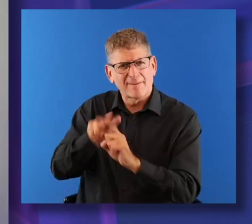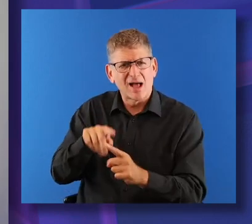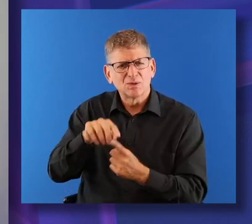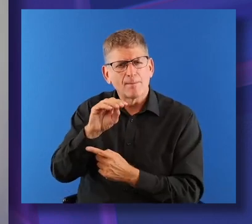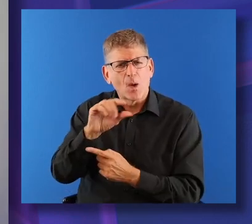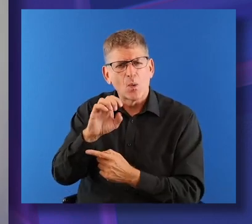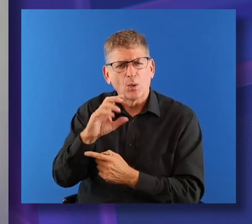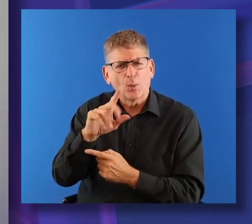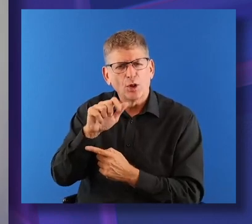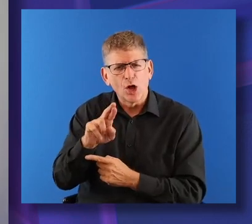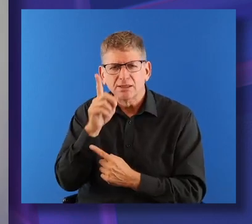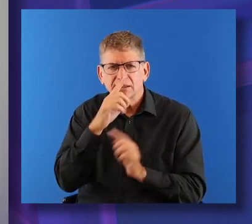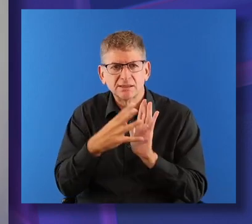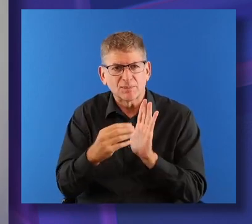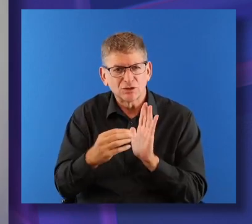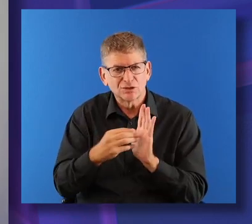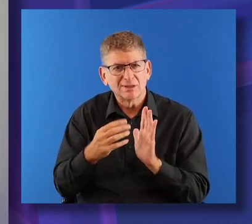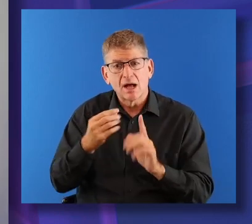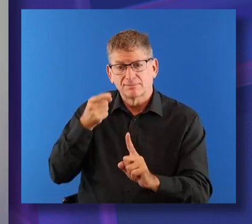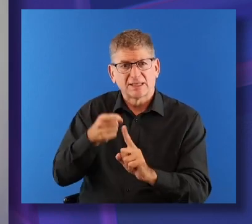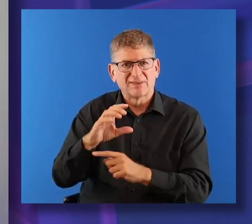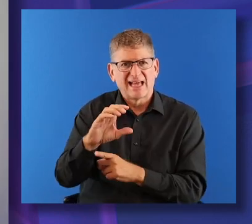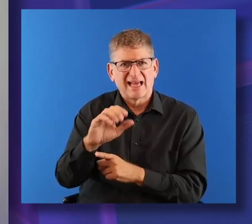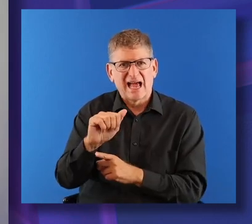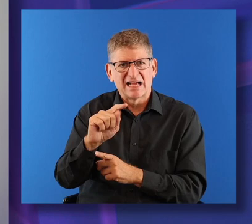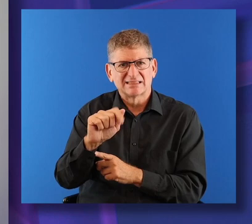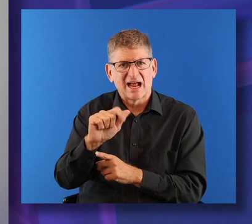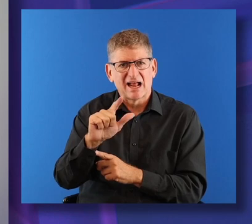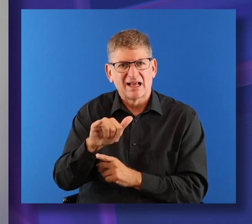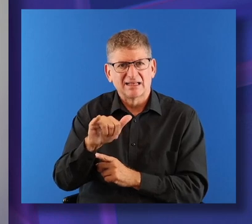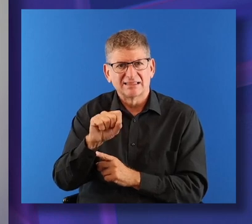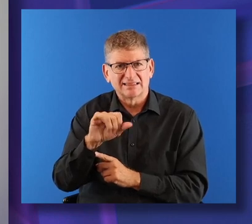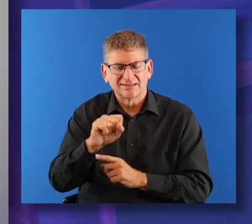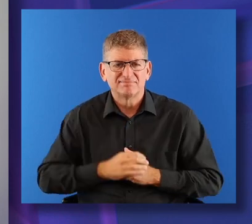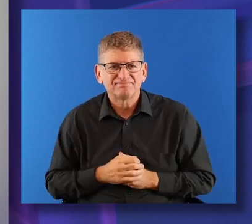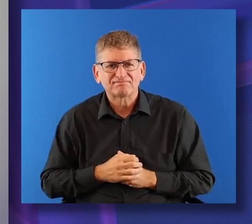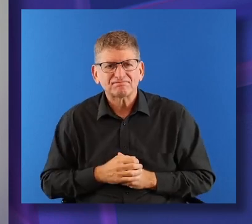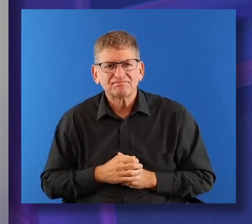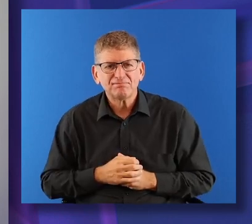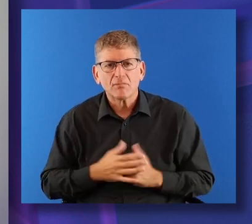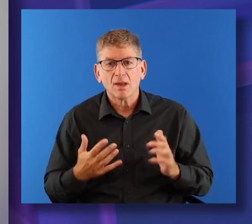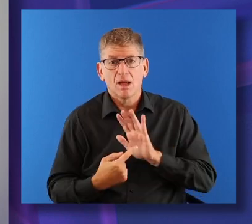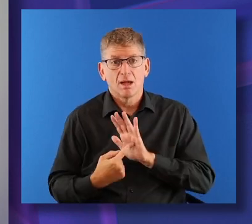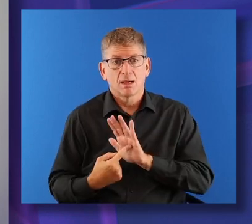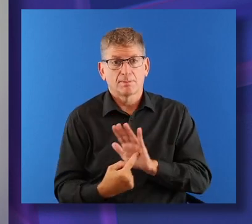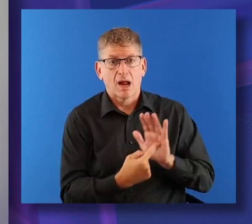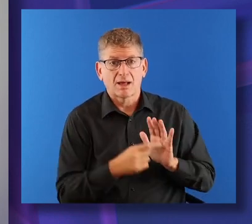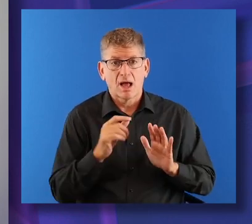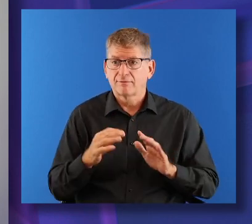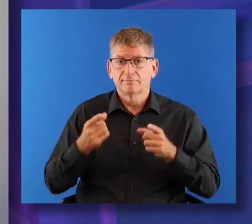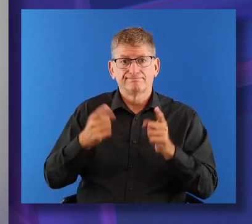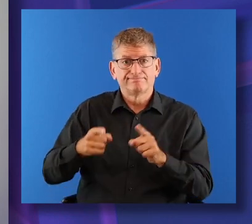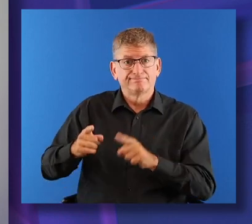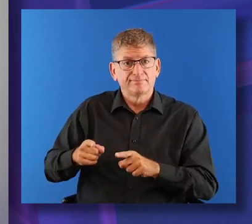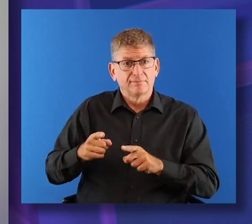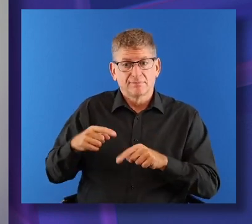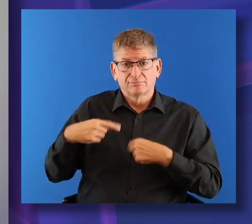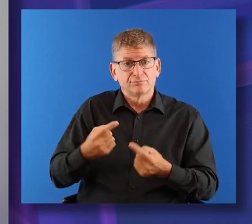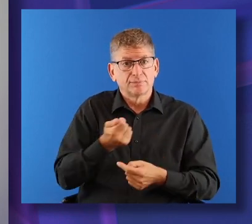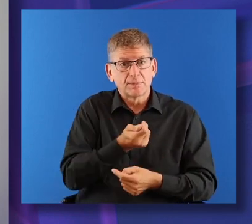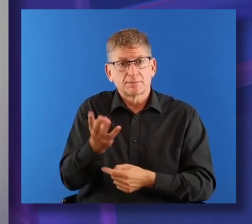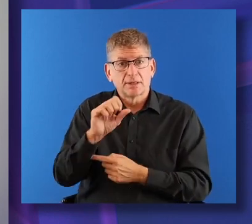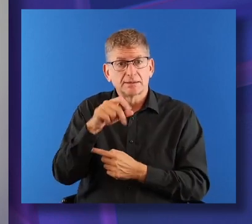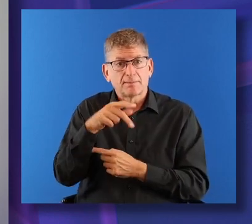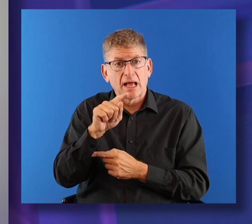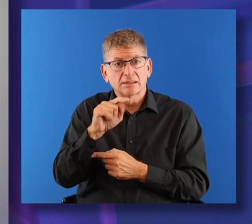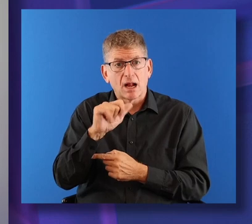The modeling of phenomena over multiple spatial and timescales is of particular importance for the study of chemical reactions, where one or more reactant